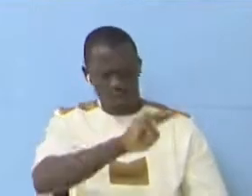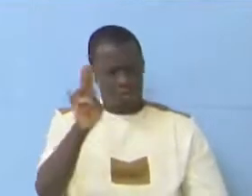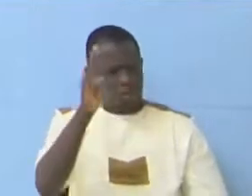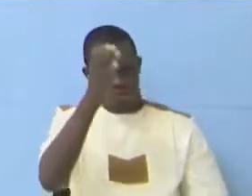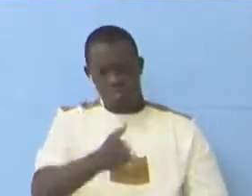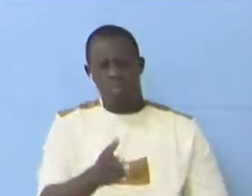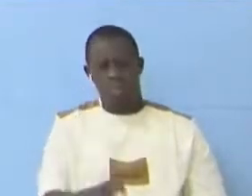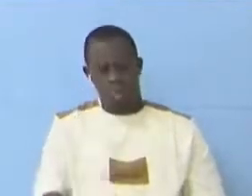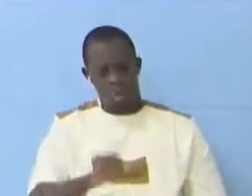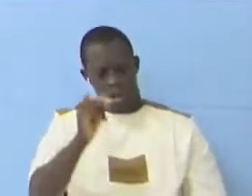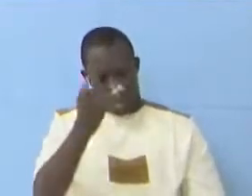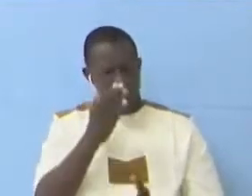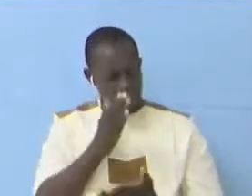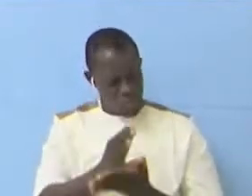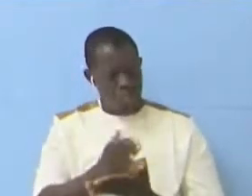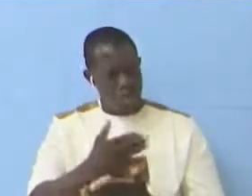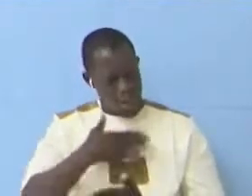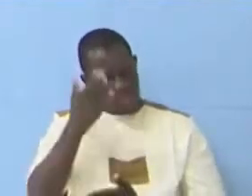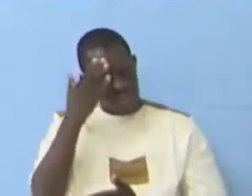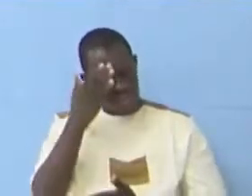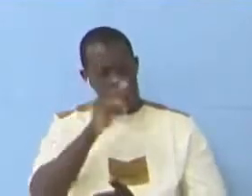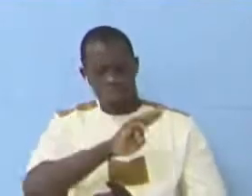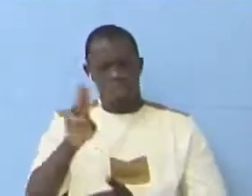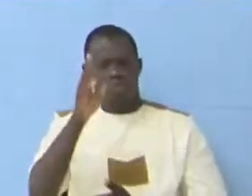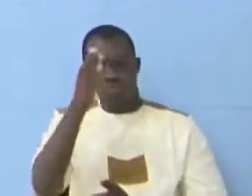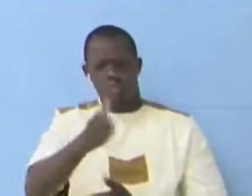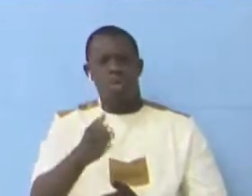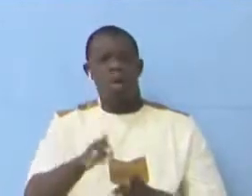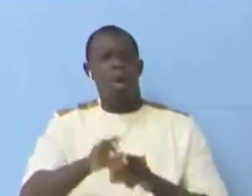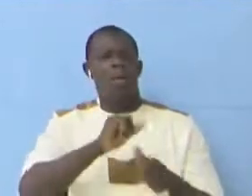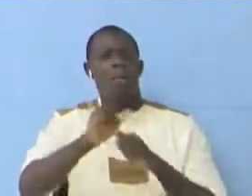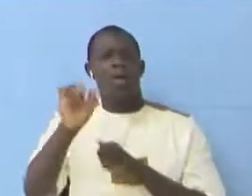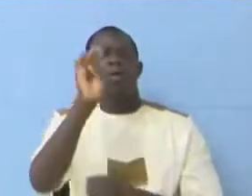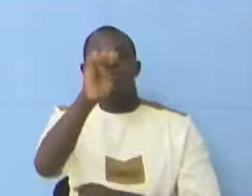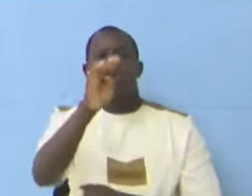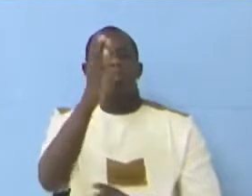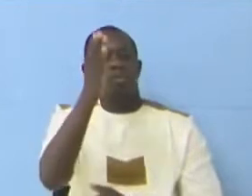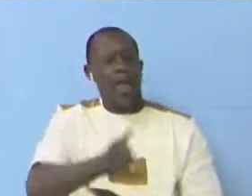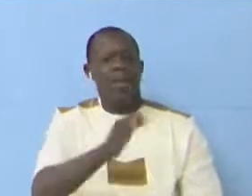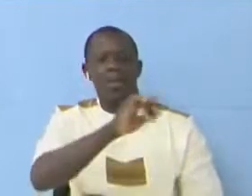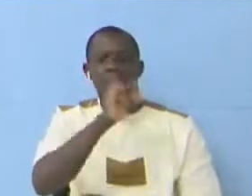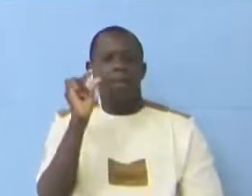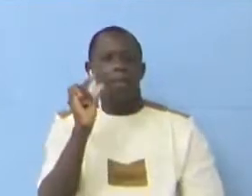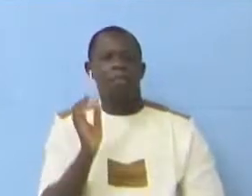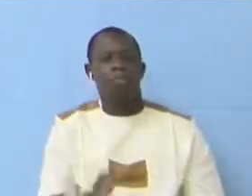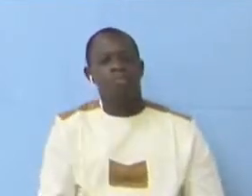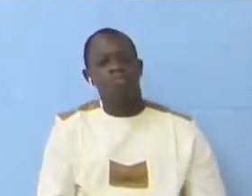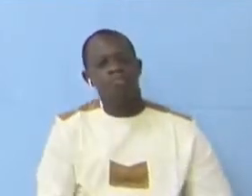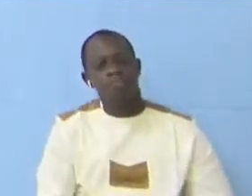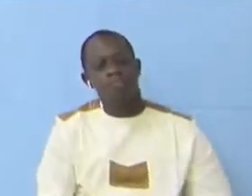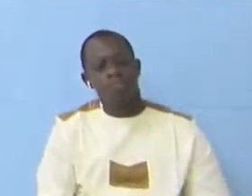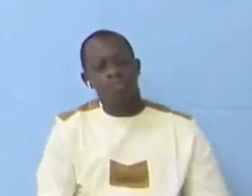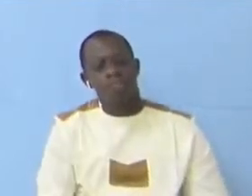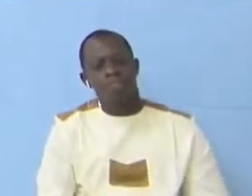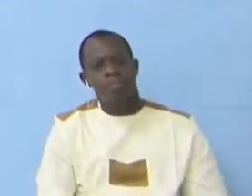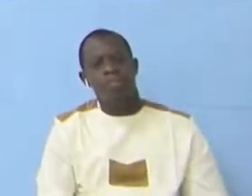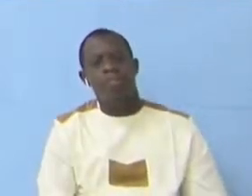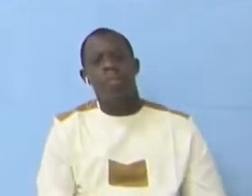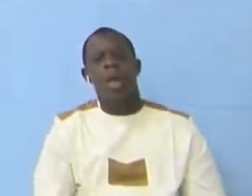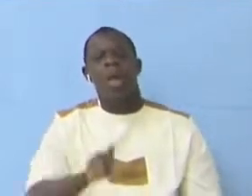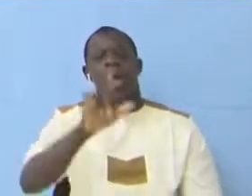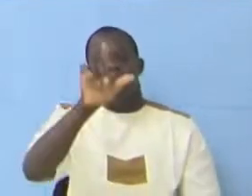not the truth, sir. xam naa ne loolu moom duutoon dëgg ji. Let's just call it by what it is. nañ ko ooyee rek lim doon du dëgg. Lamin